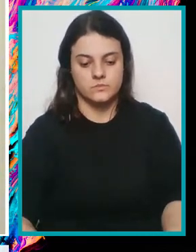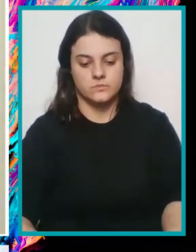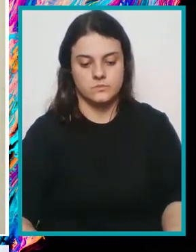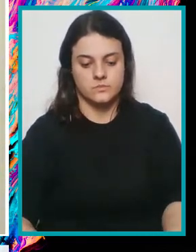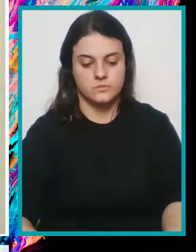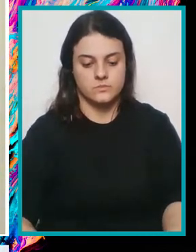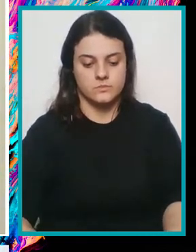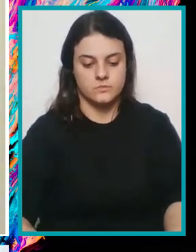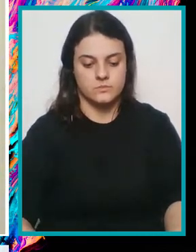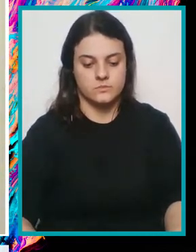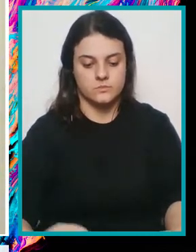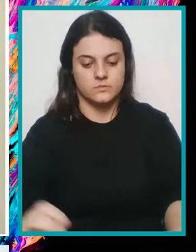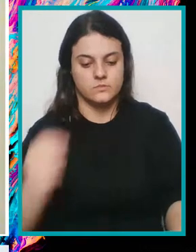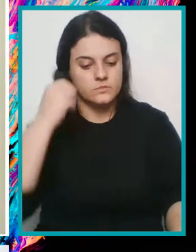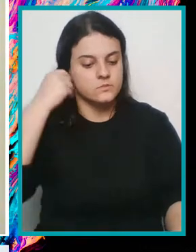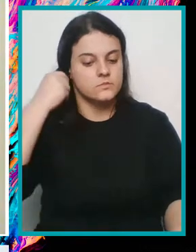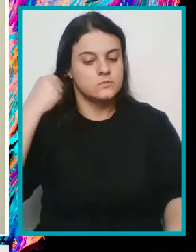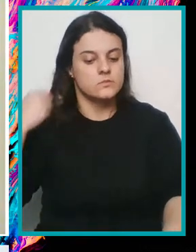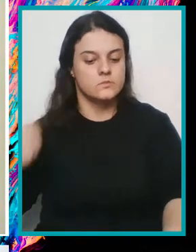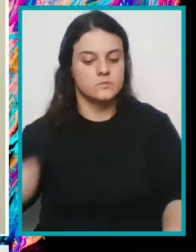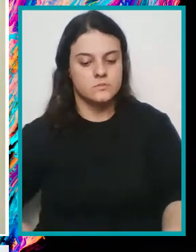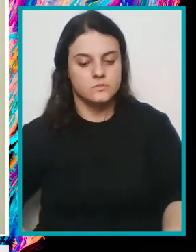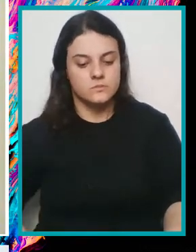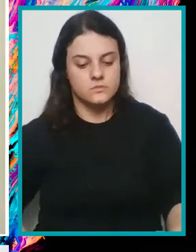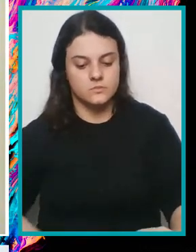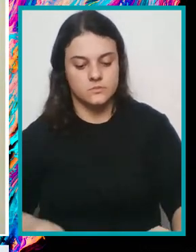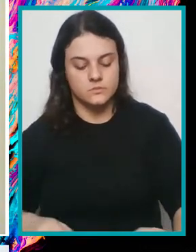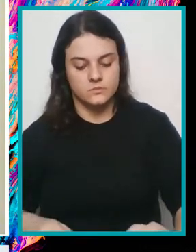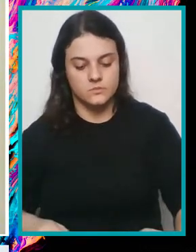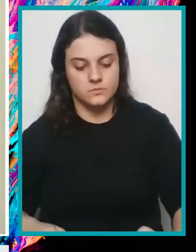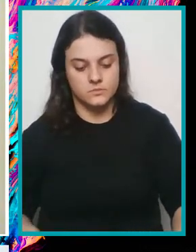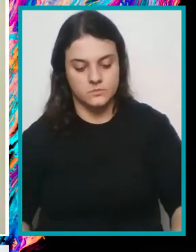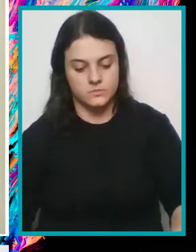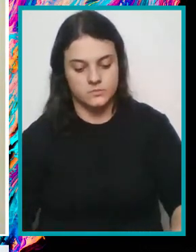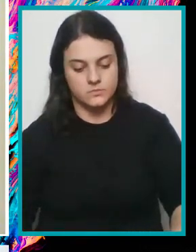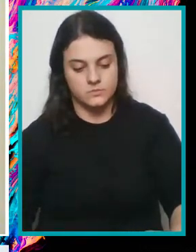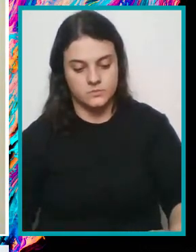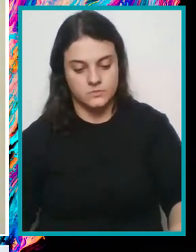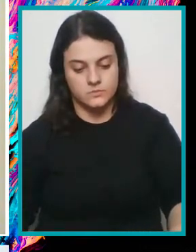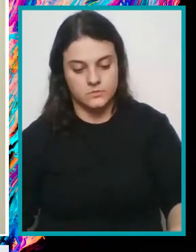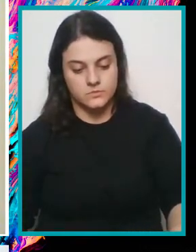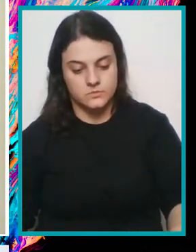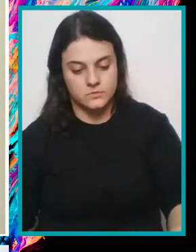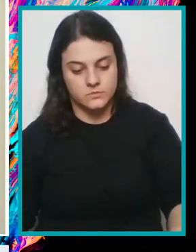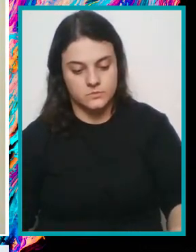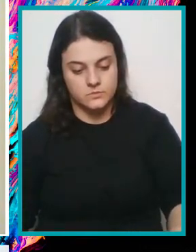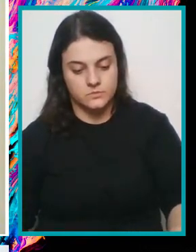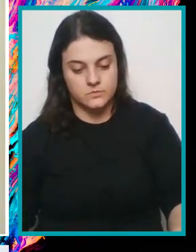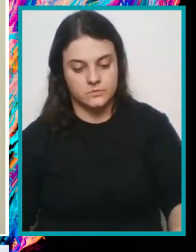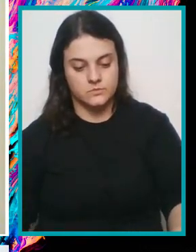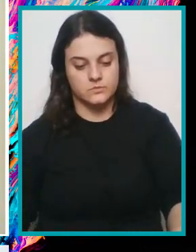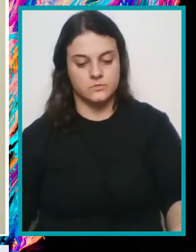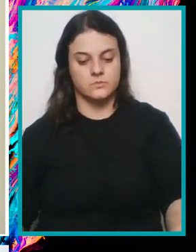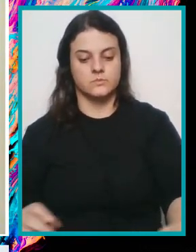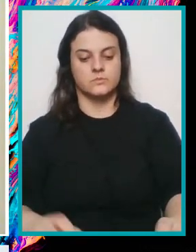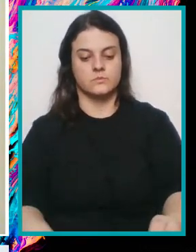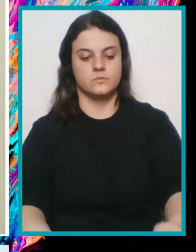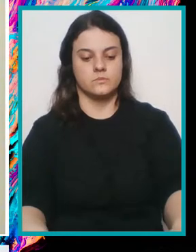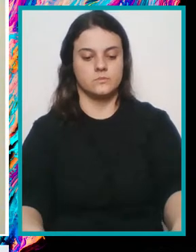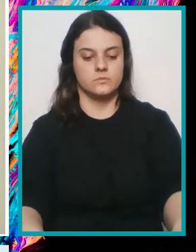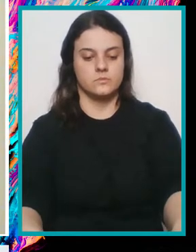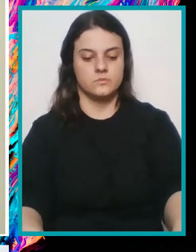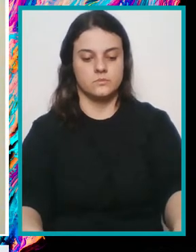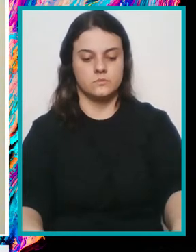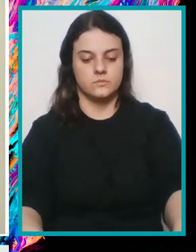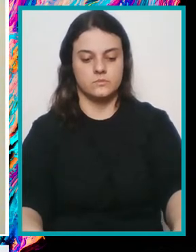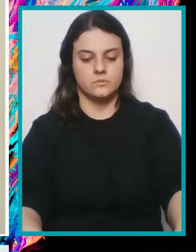Recently, a health facility was washed away. Most times, the beds were washed